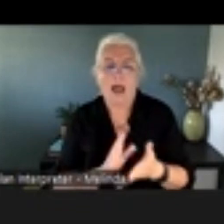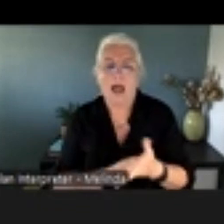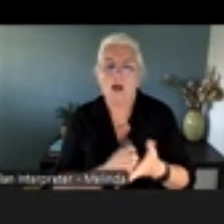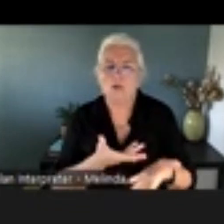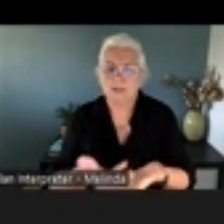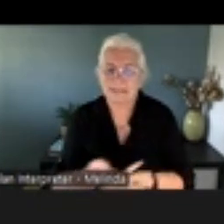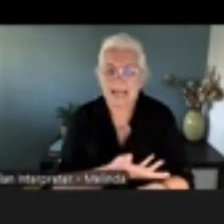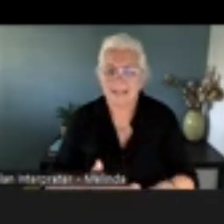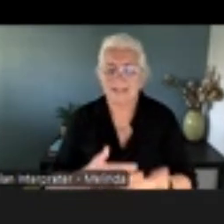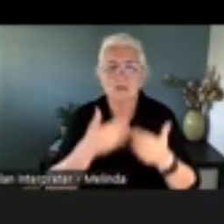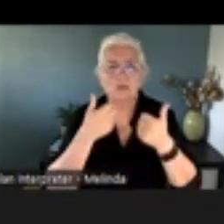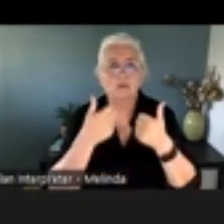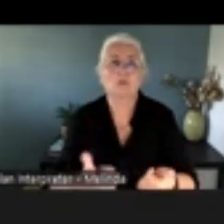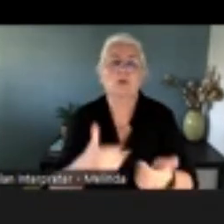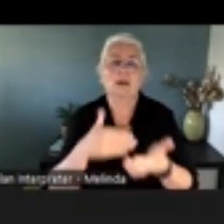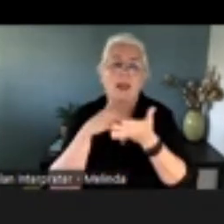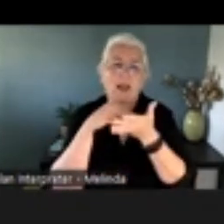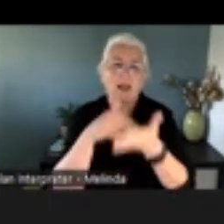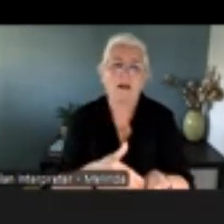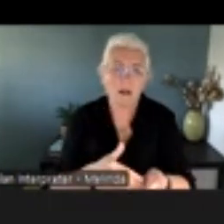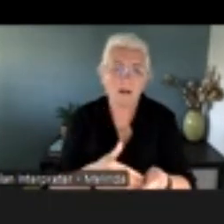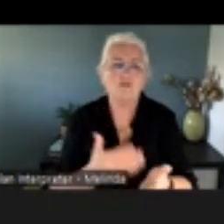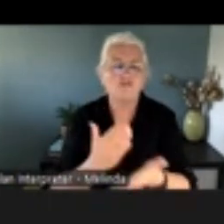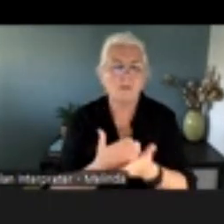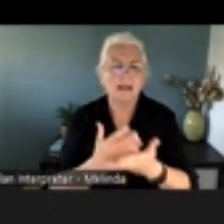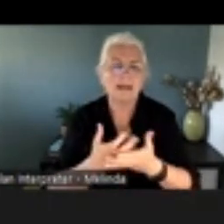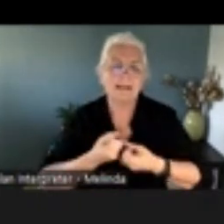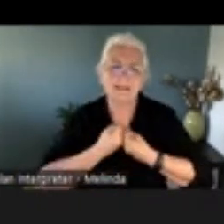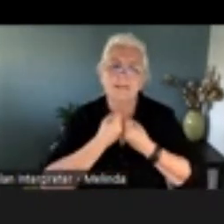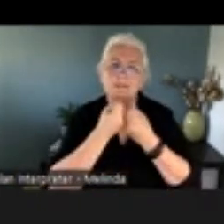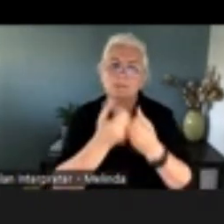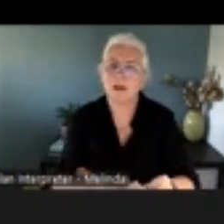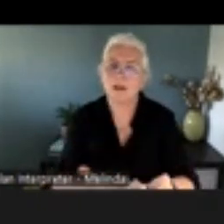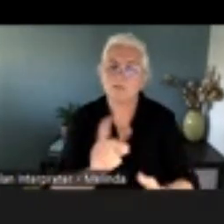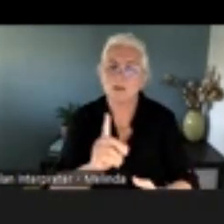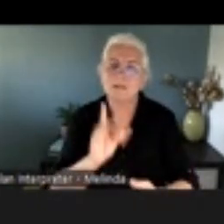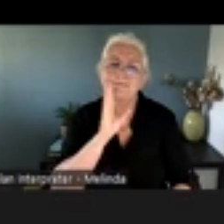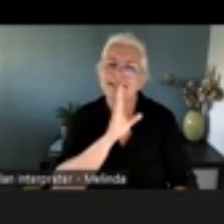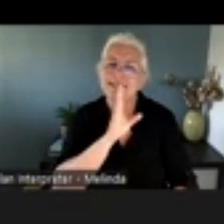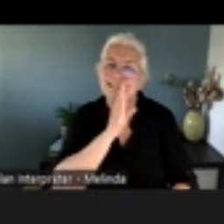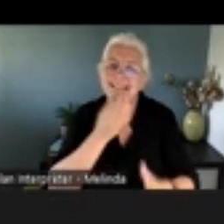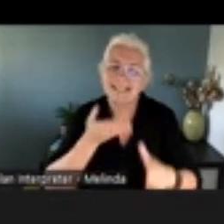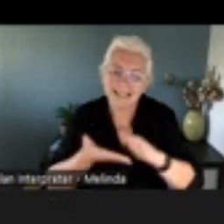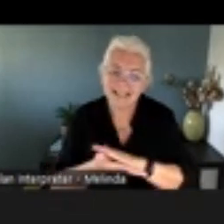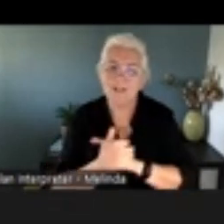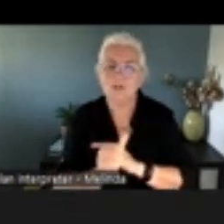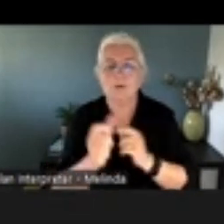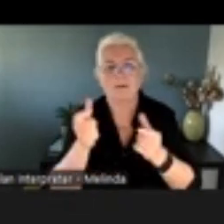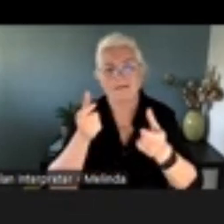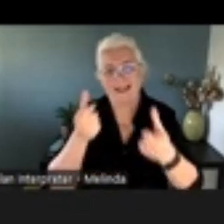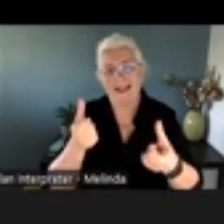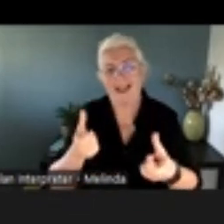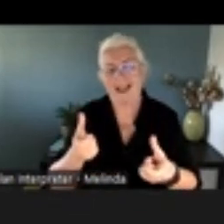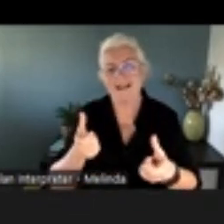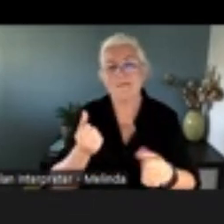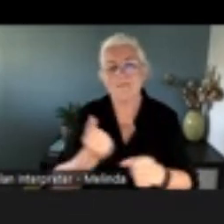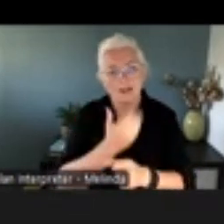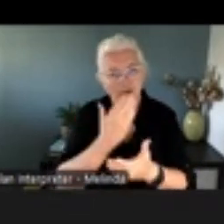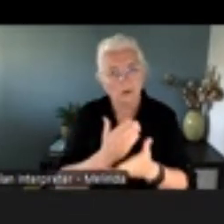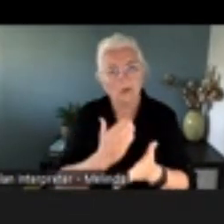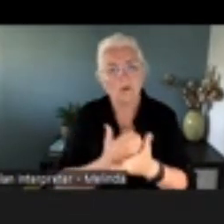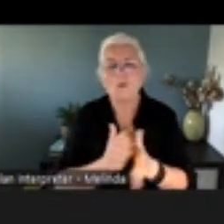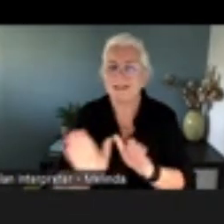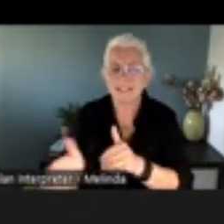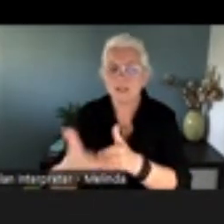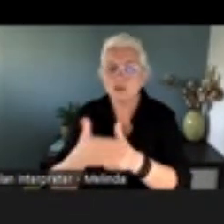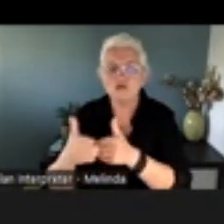really helpful way to express what is missing in your care and why it is important that it's addressed. So